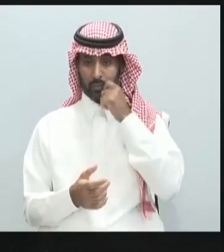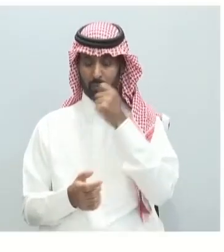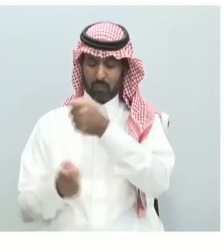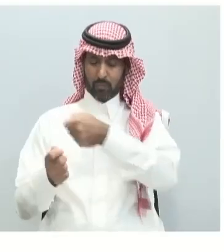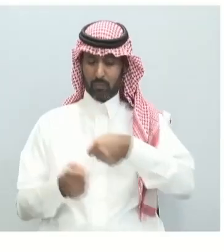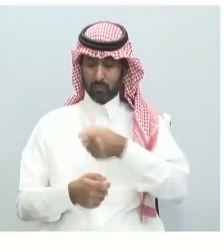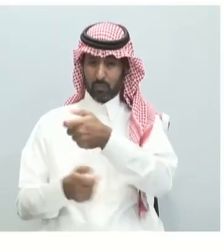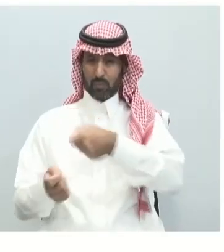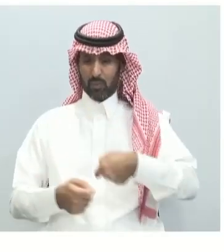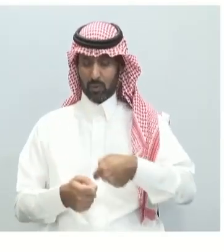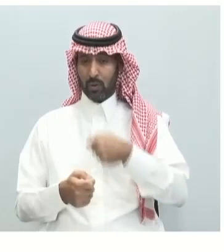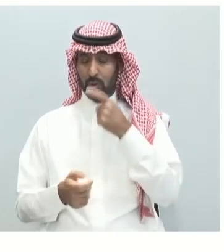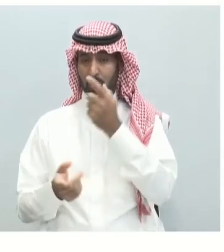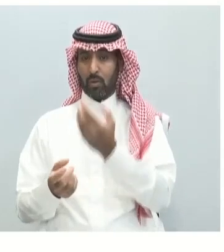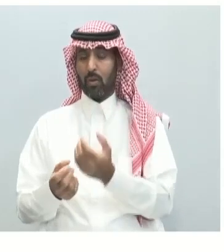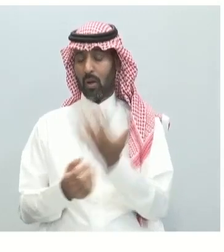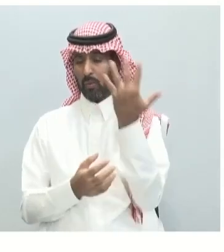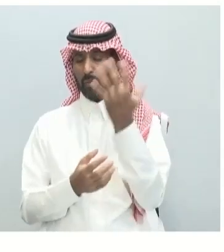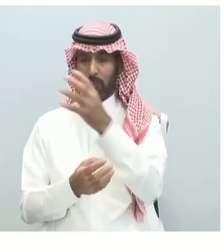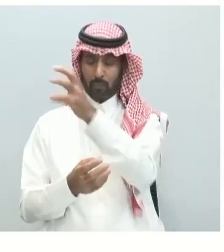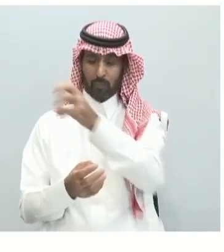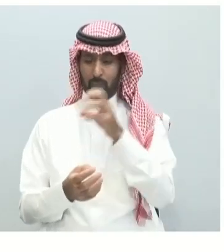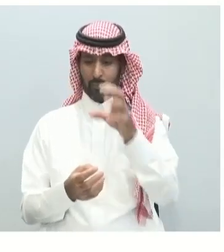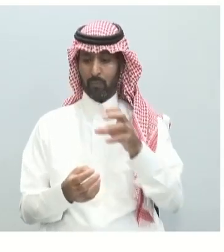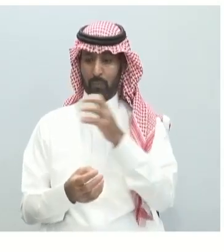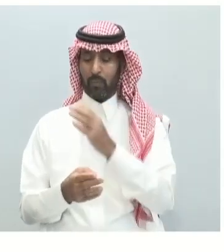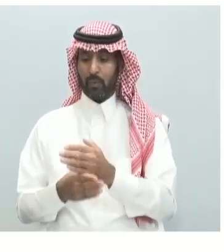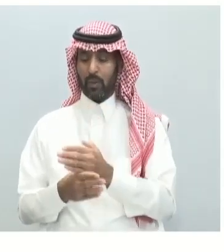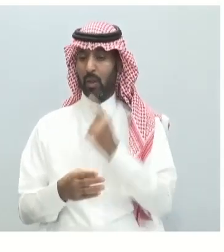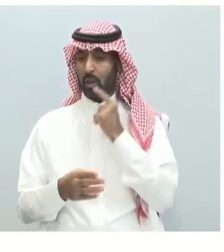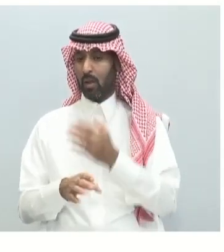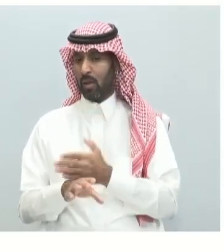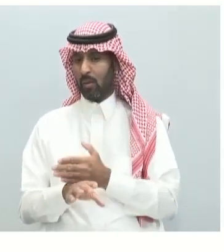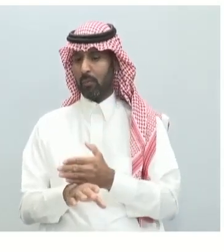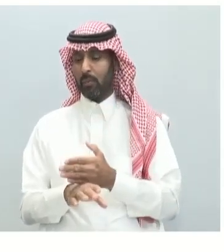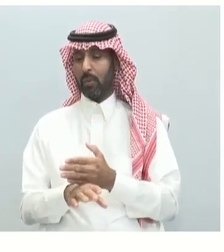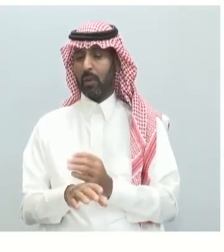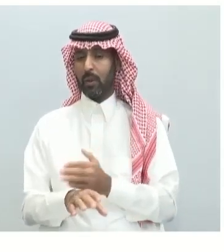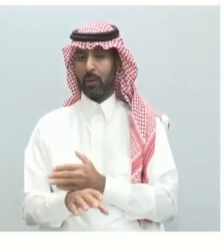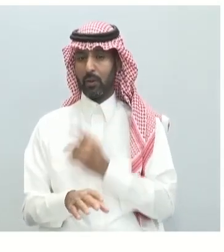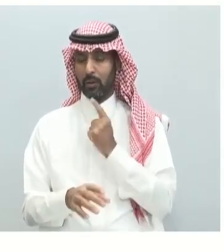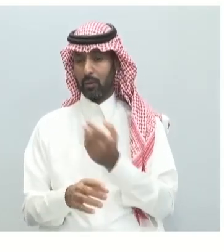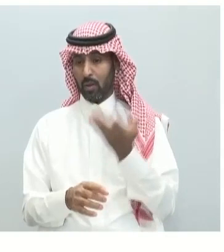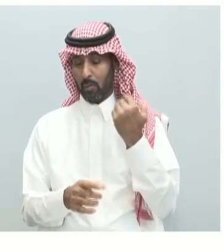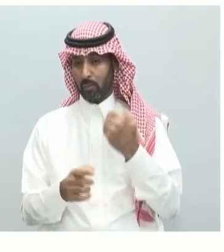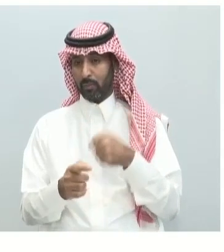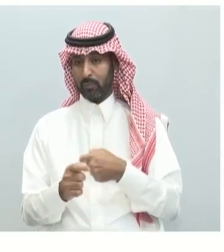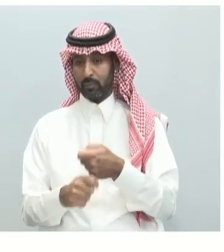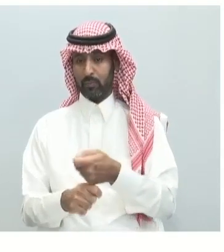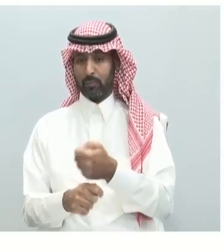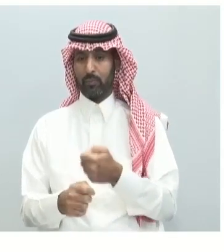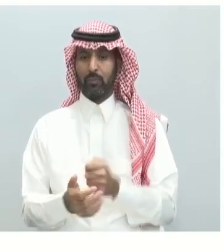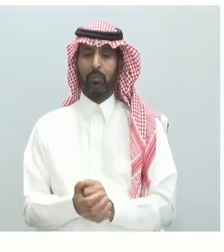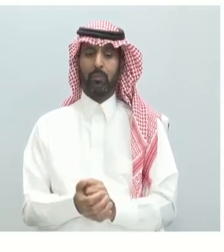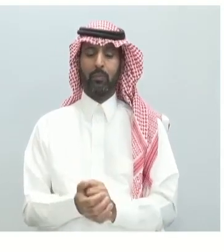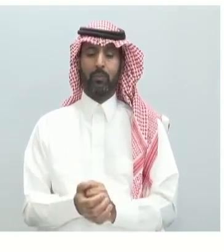first one, they get to spend time selling the food early in the year when they aren't as busy. So the first advantage